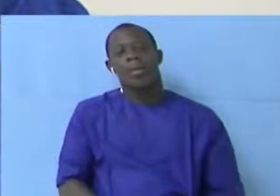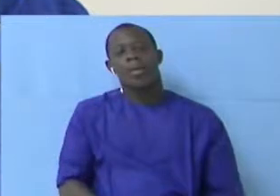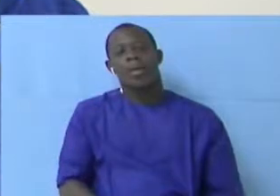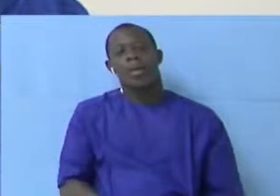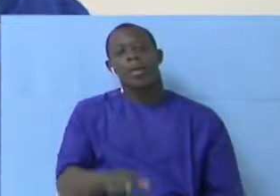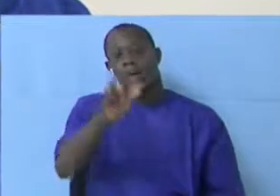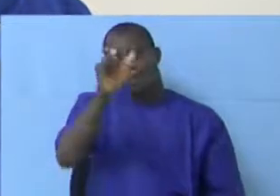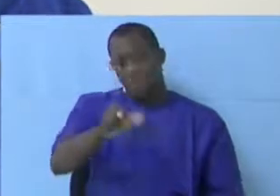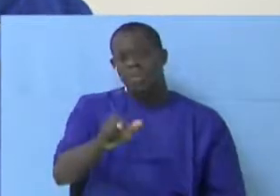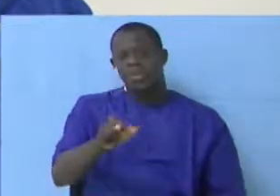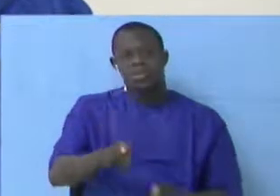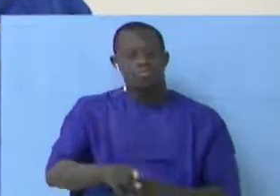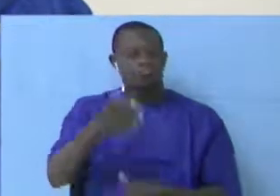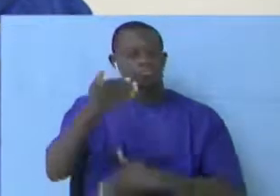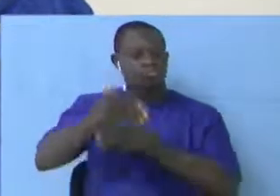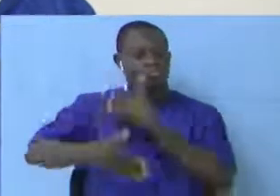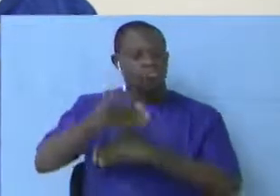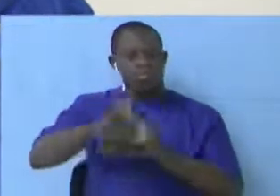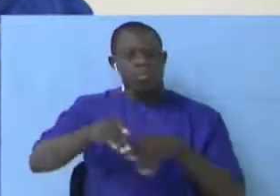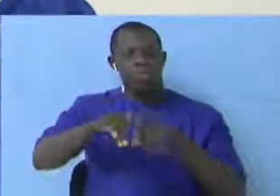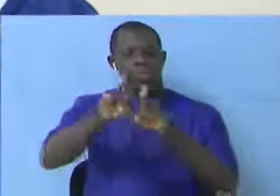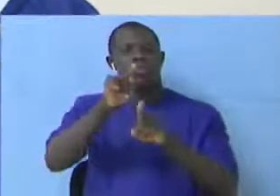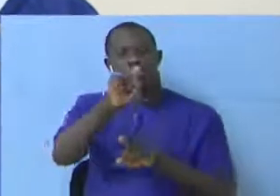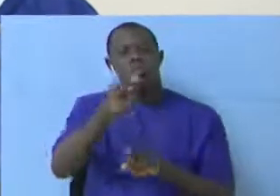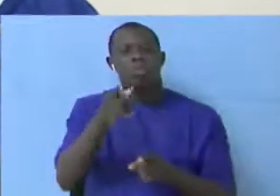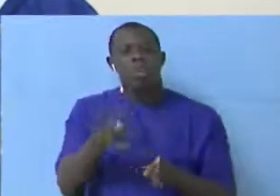That lady is so close to you.